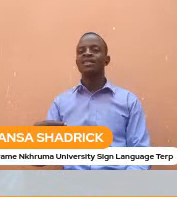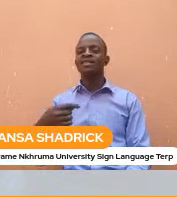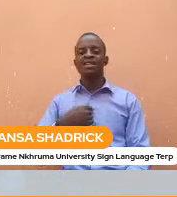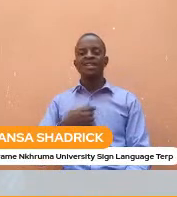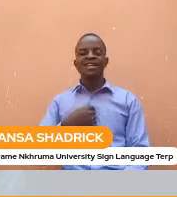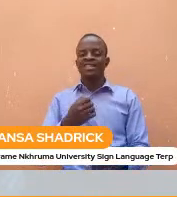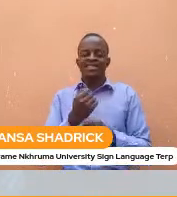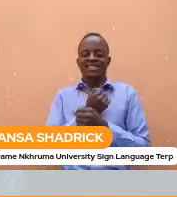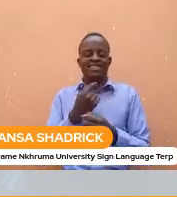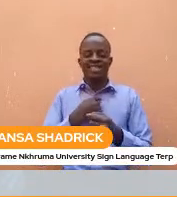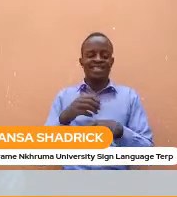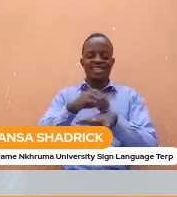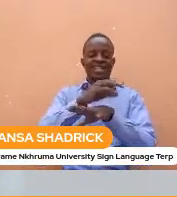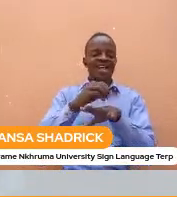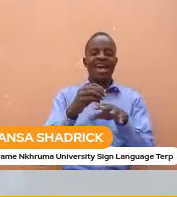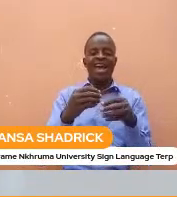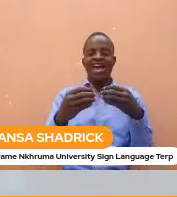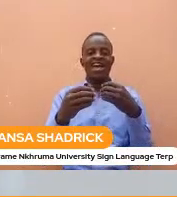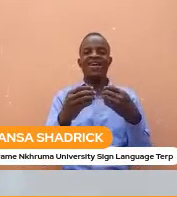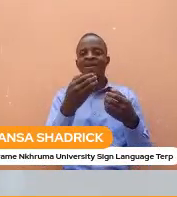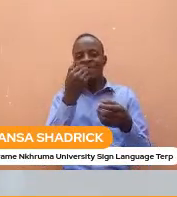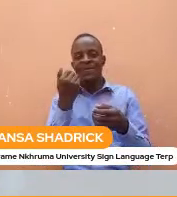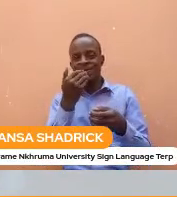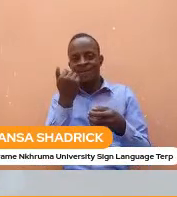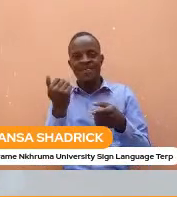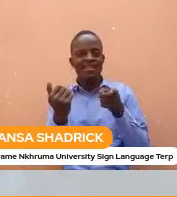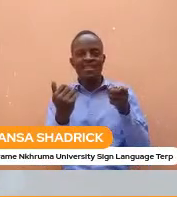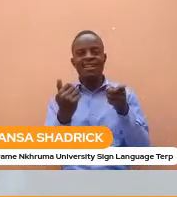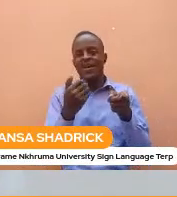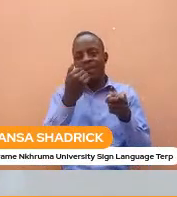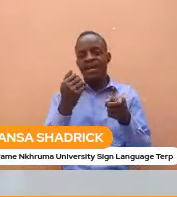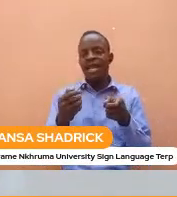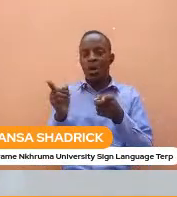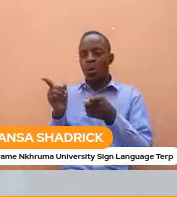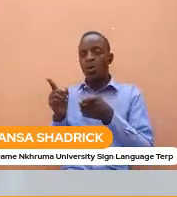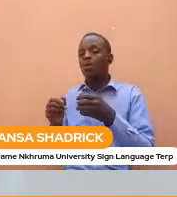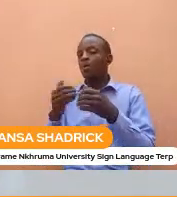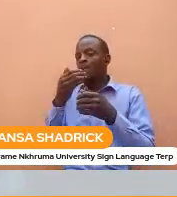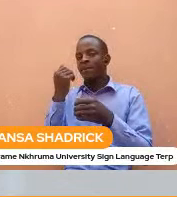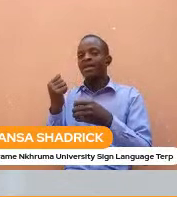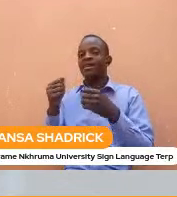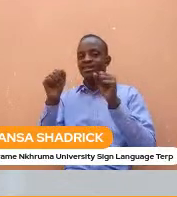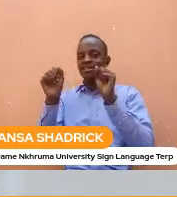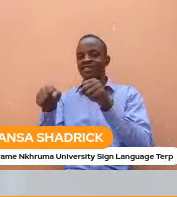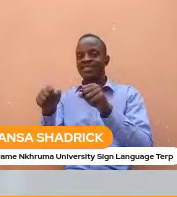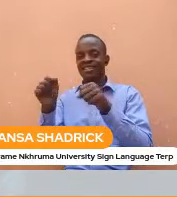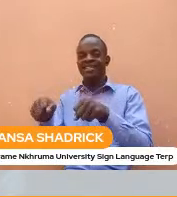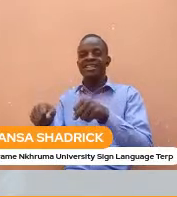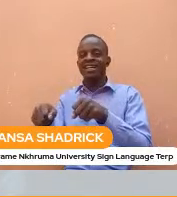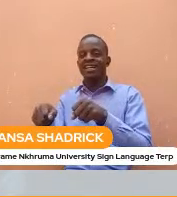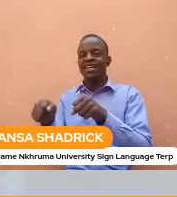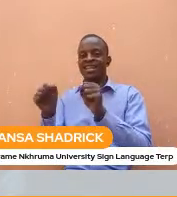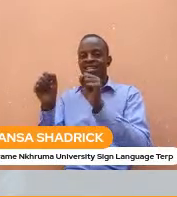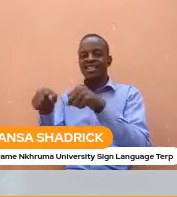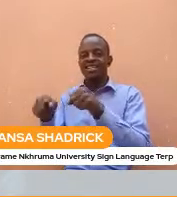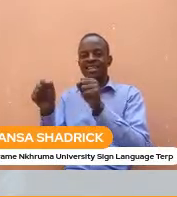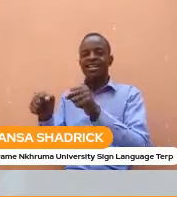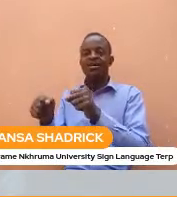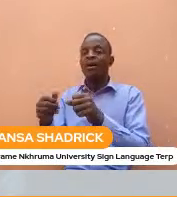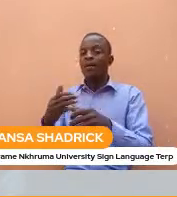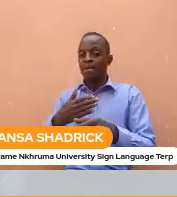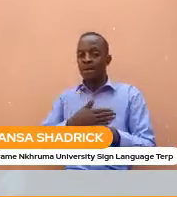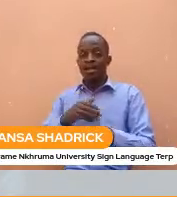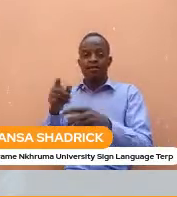I, on the other hand, I'm just a sexual reproductive health and right advocate. I can only advise to a certain extent, but what